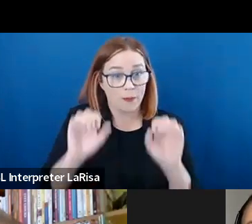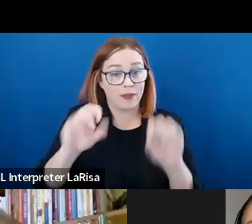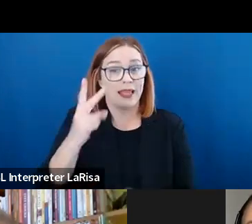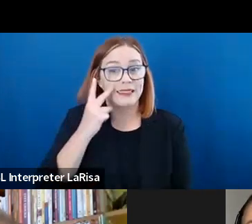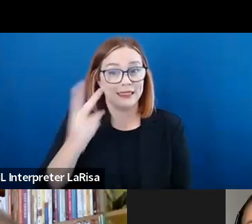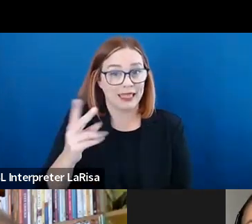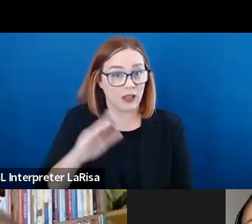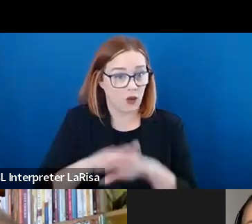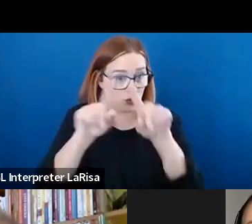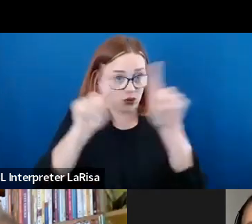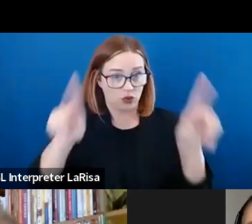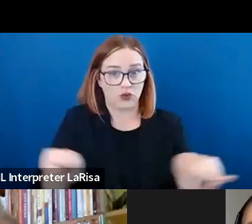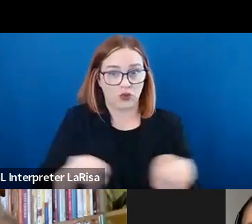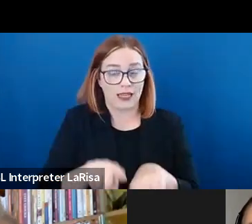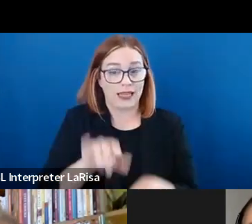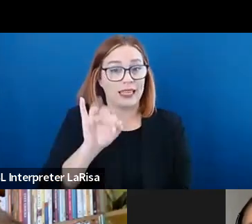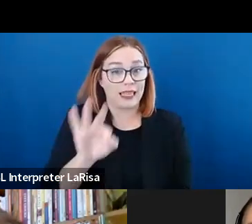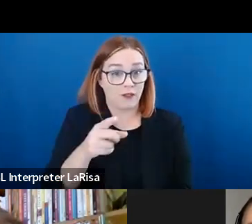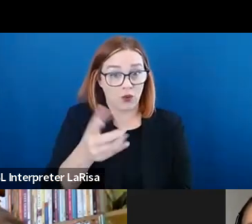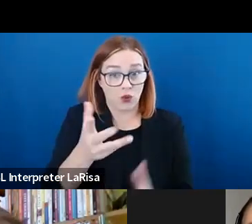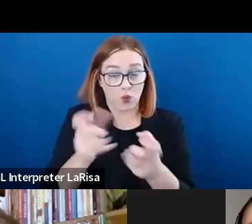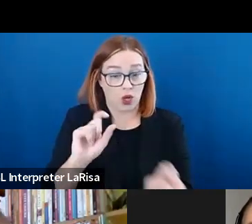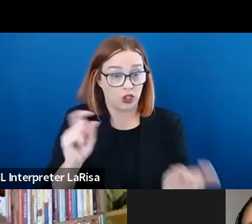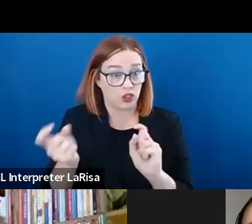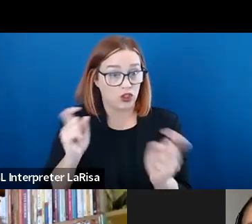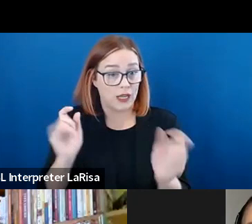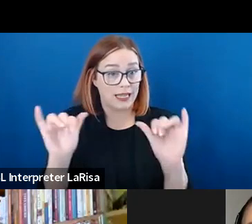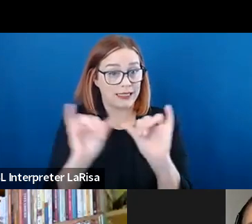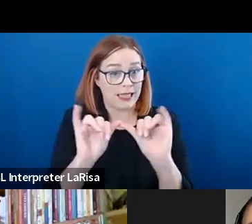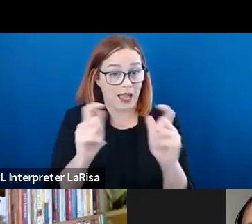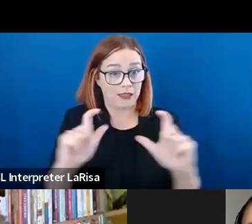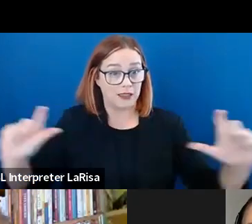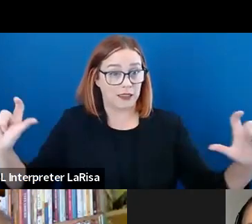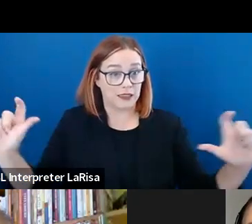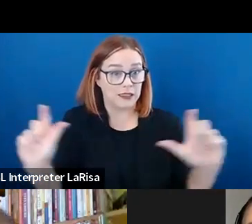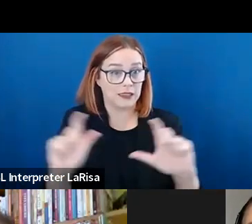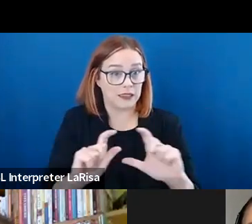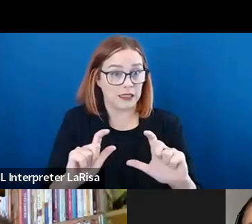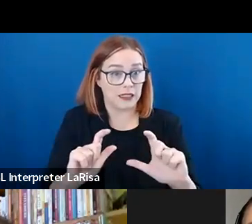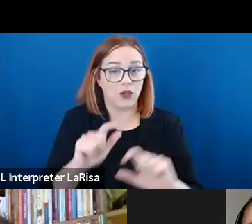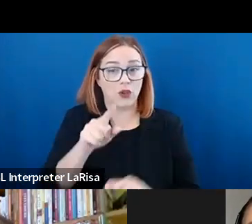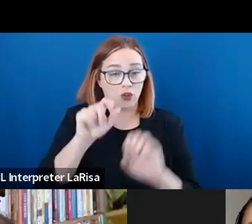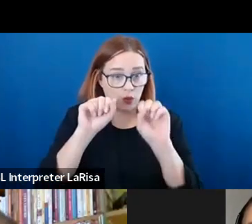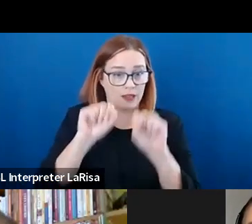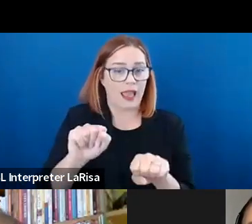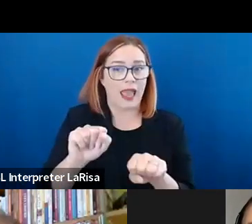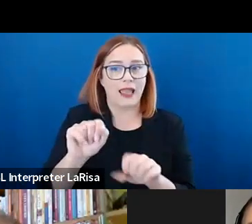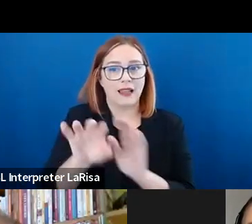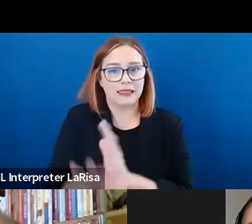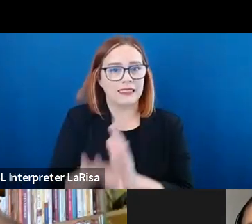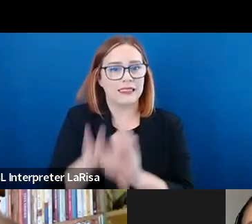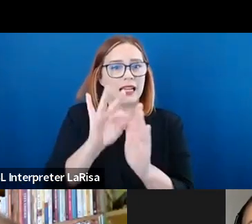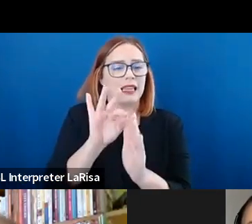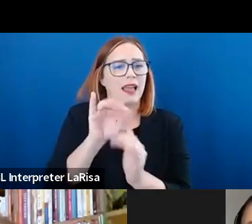on the screen. If you would like to change the size of the screen if slides are shown, you can select the line in the middle to